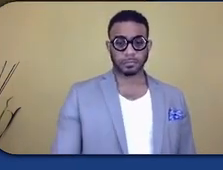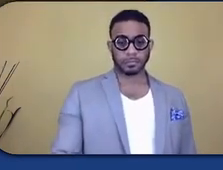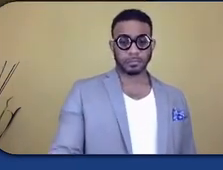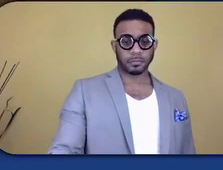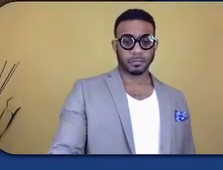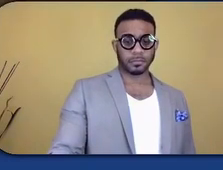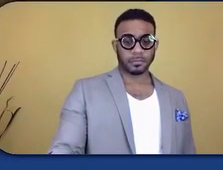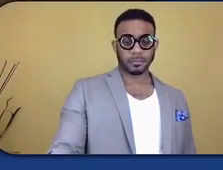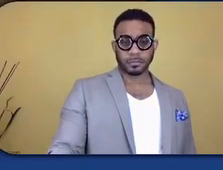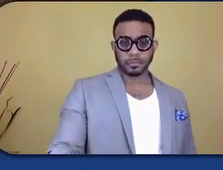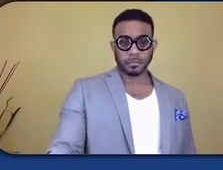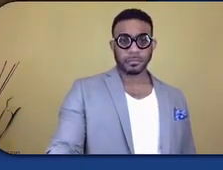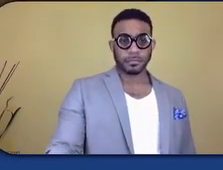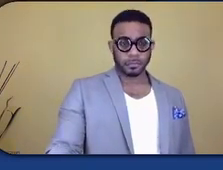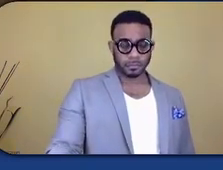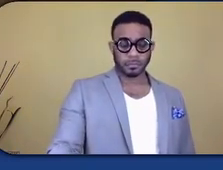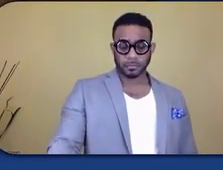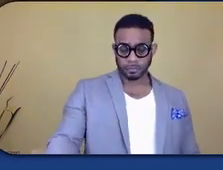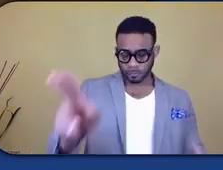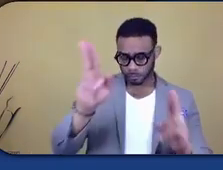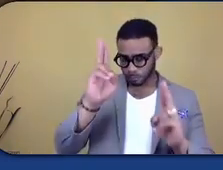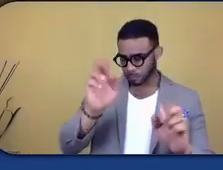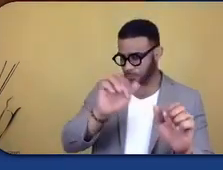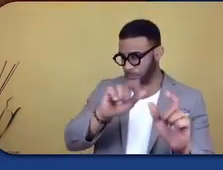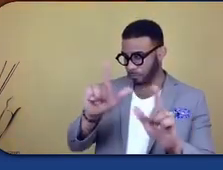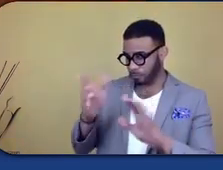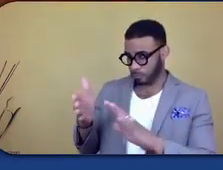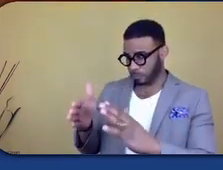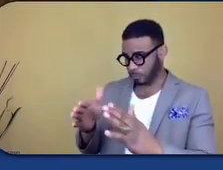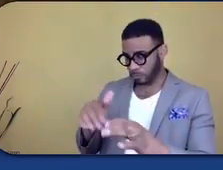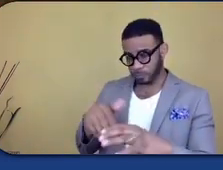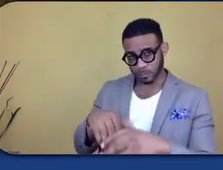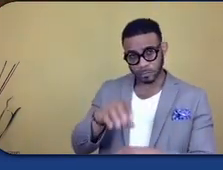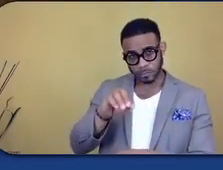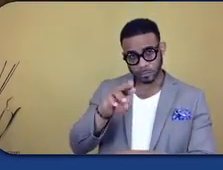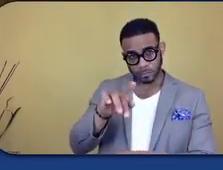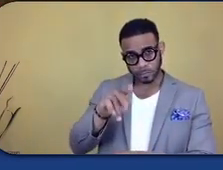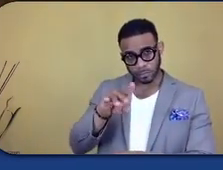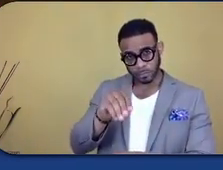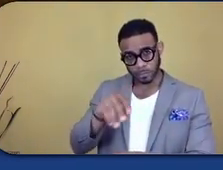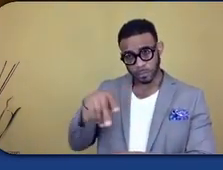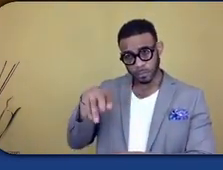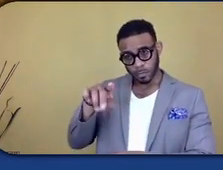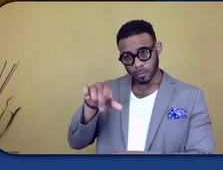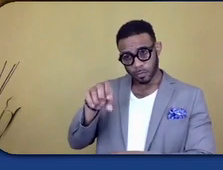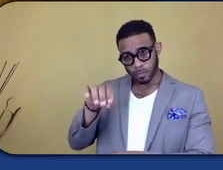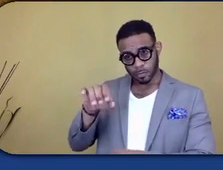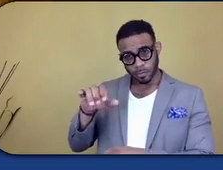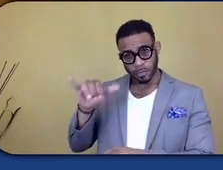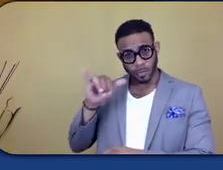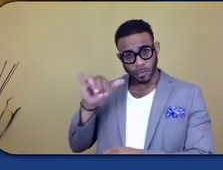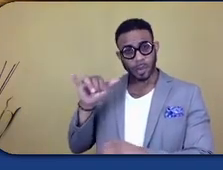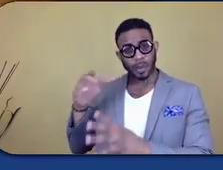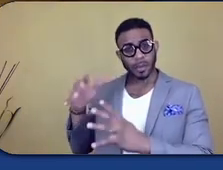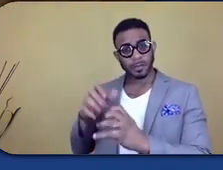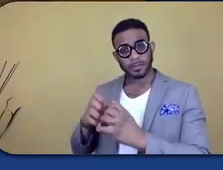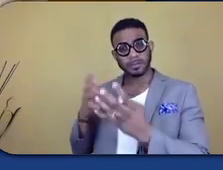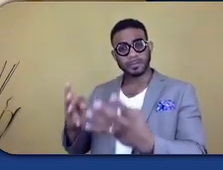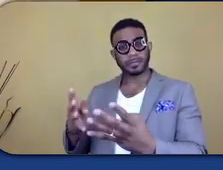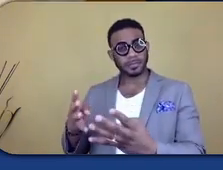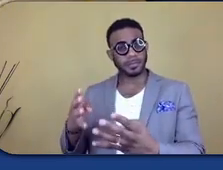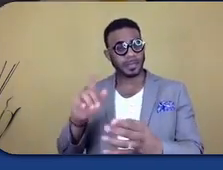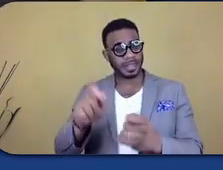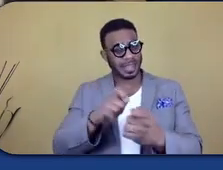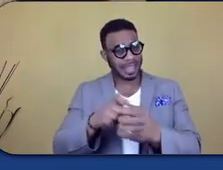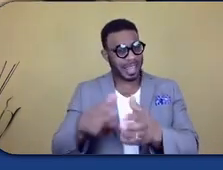In honor of those who died from the Orlando Pulse Club massacre, I melted down a 6-hour MTX rifle, the exact rifle that